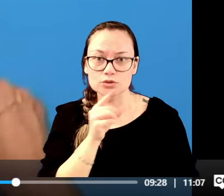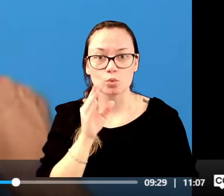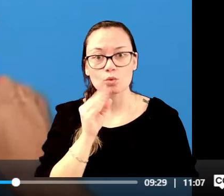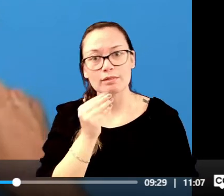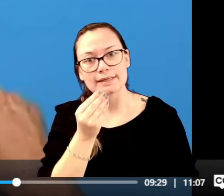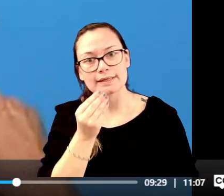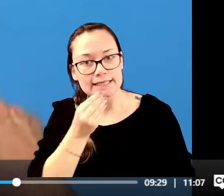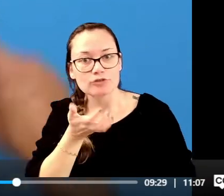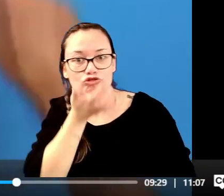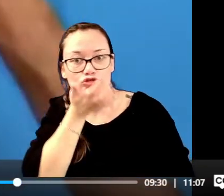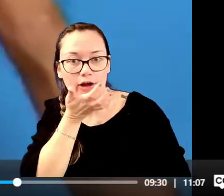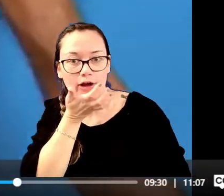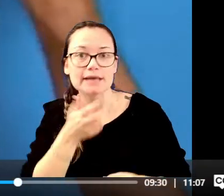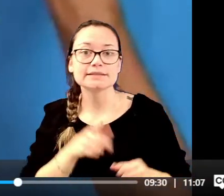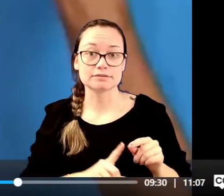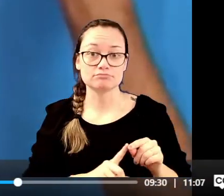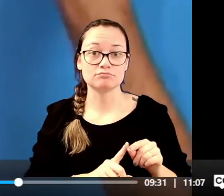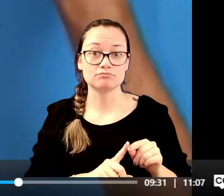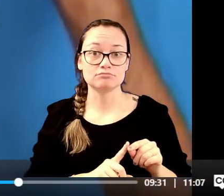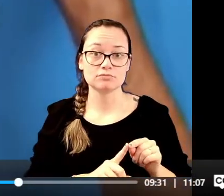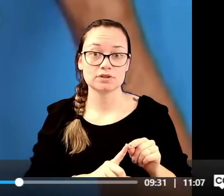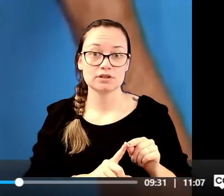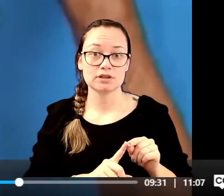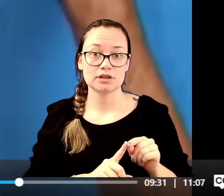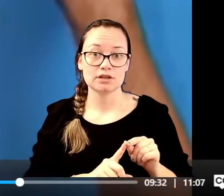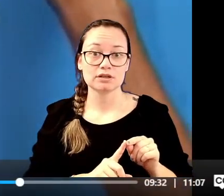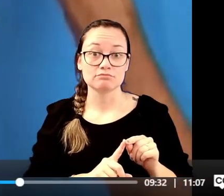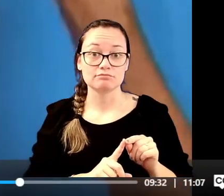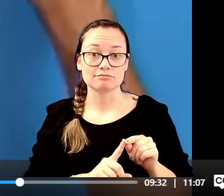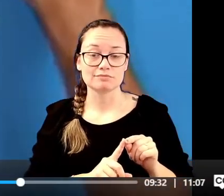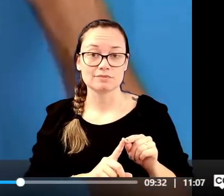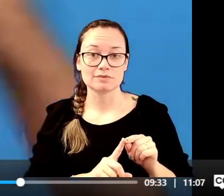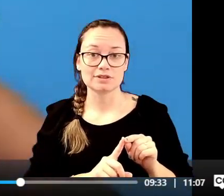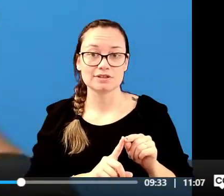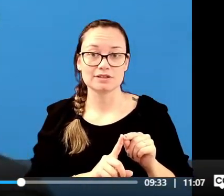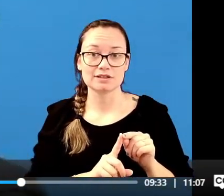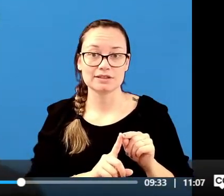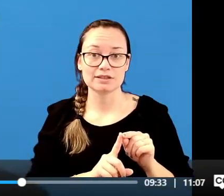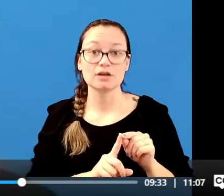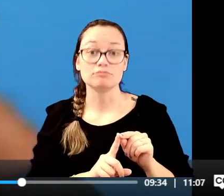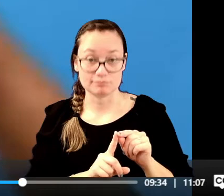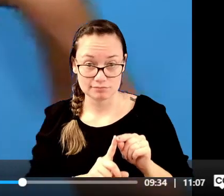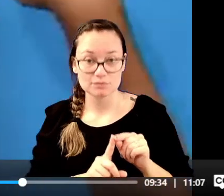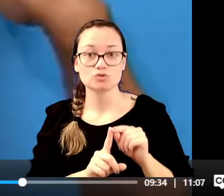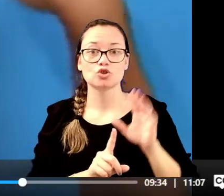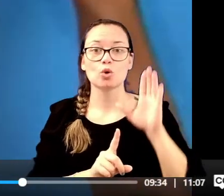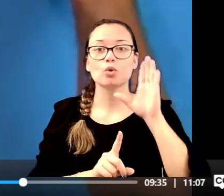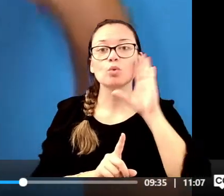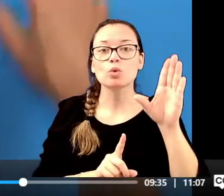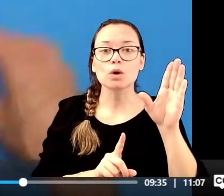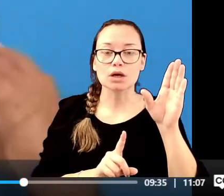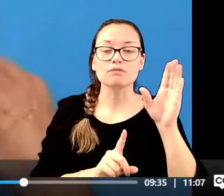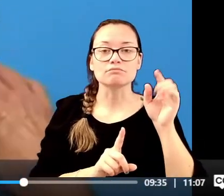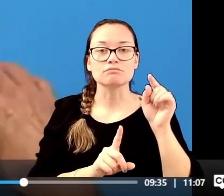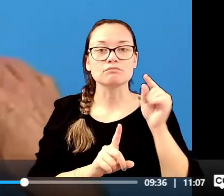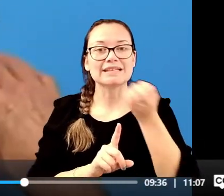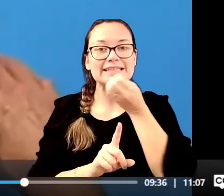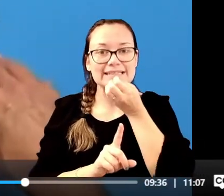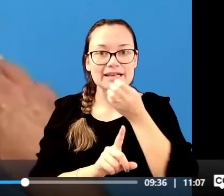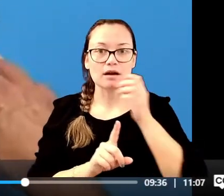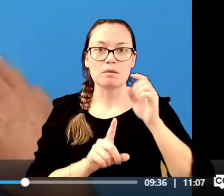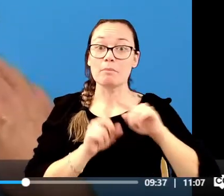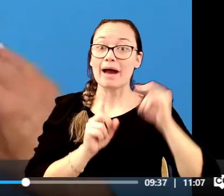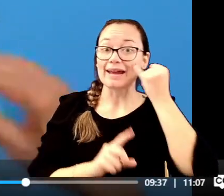that first trophic level. But if I were to put an insect on here, right, the insect ate the grass and the mouse ate the insect, the mouse could